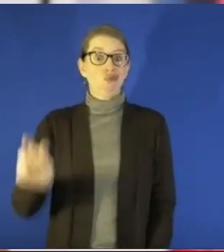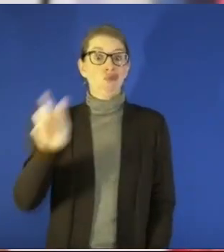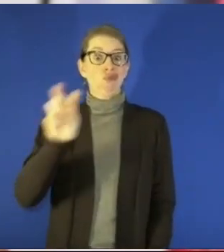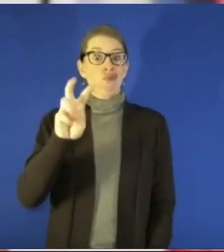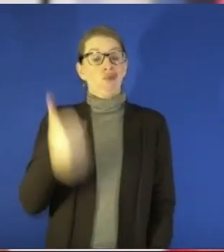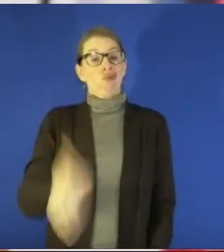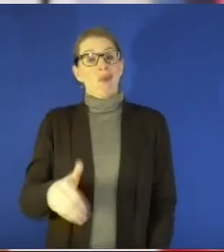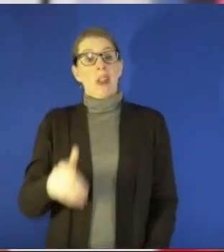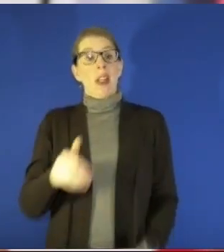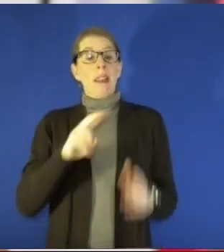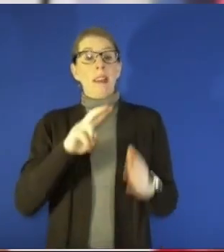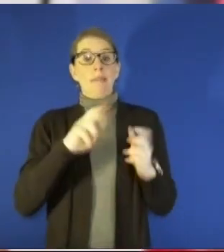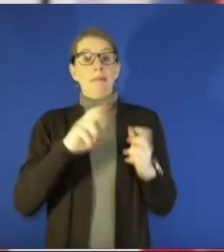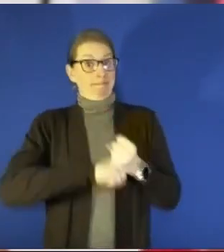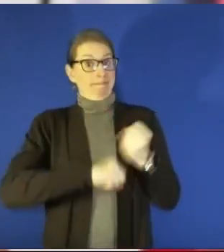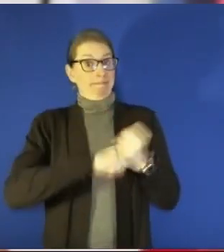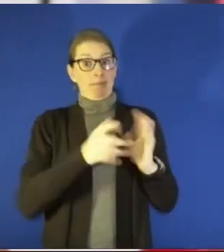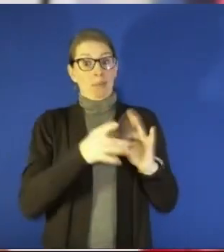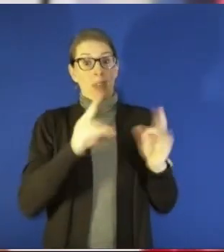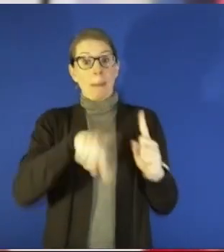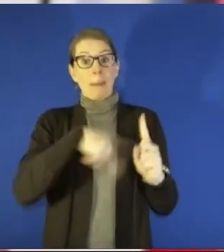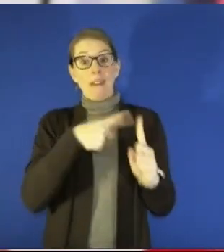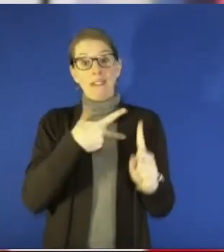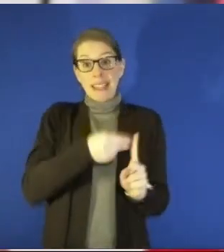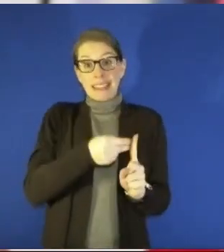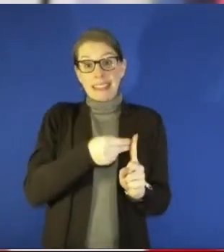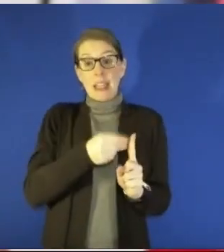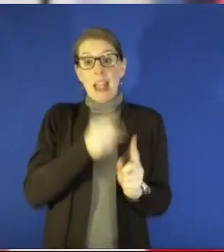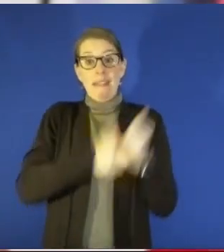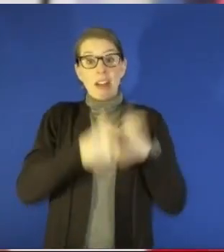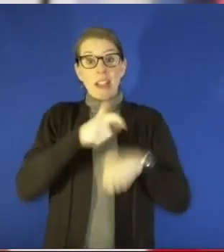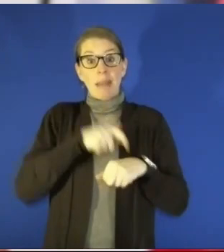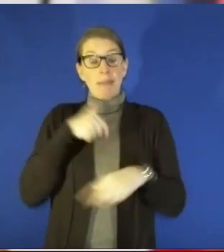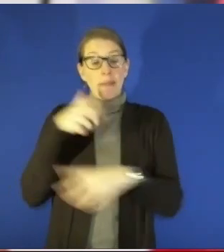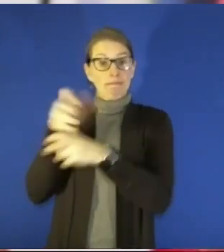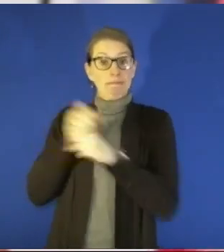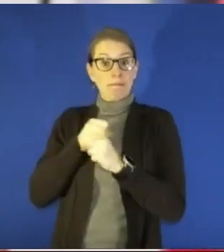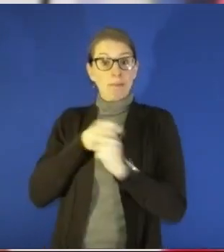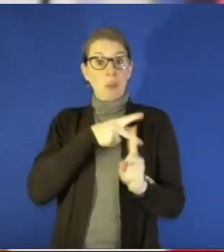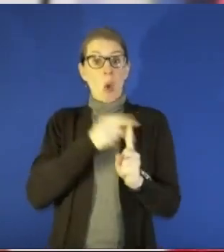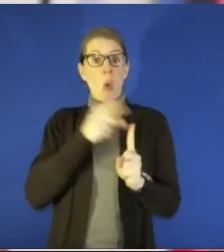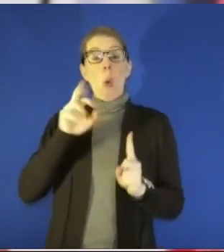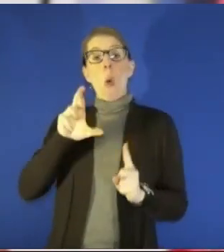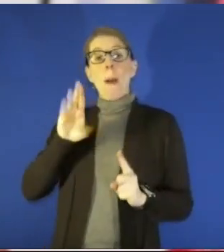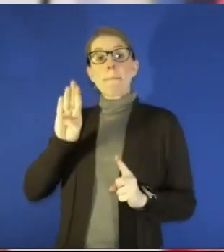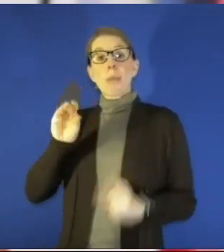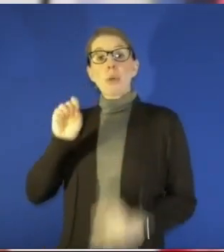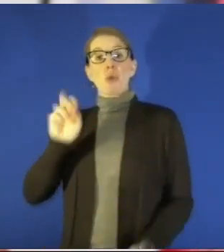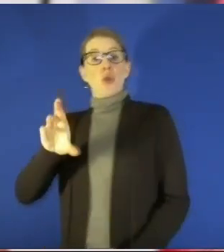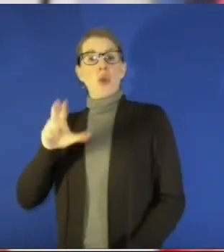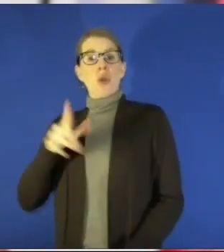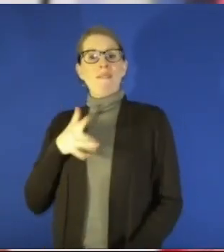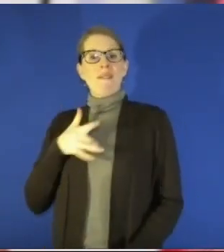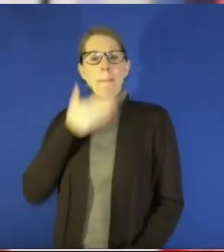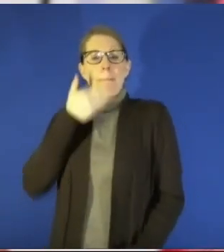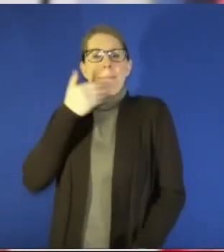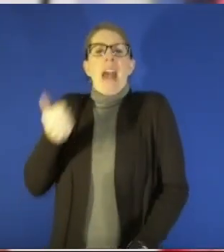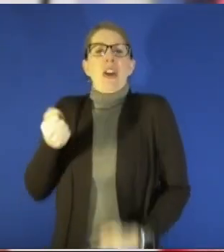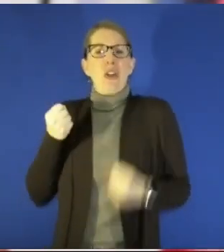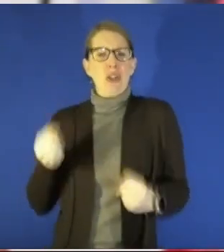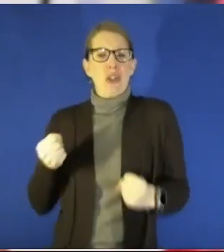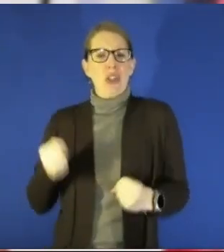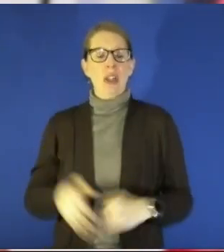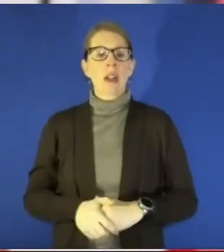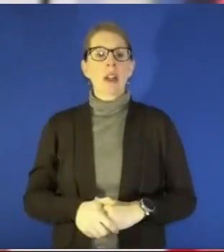the comment on the vaccines in that every time I received my vaccine or booster, I felt better. So it